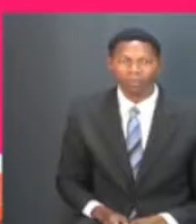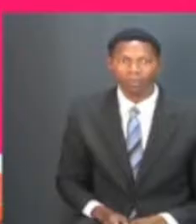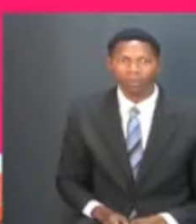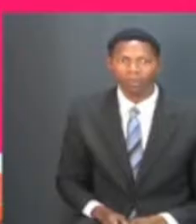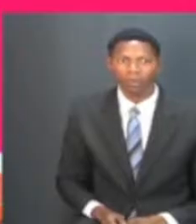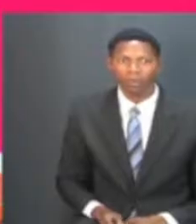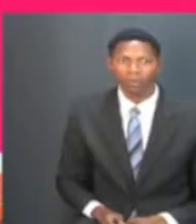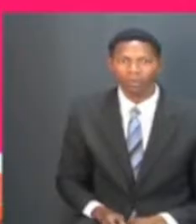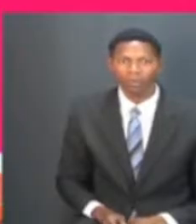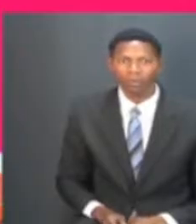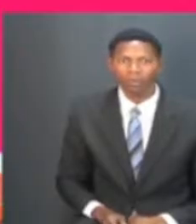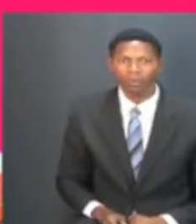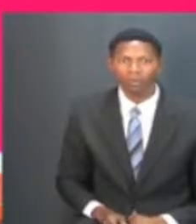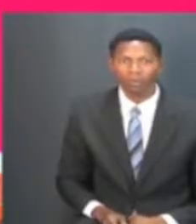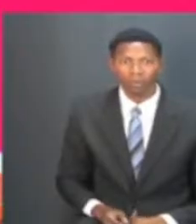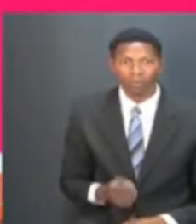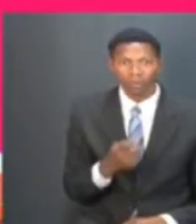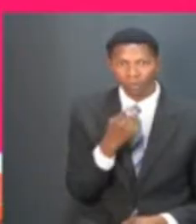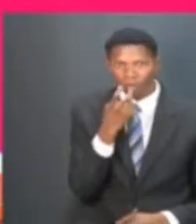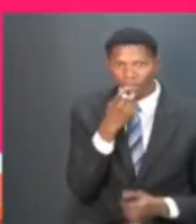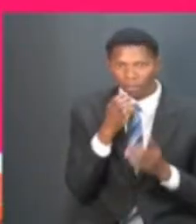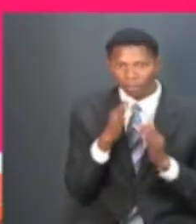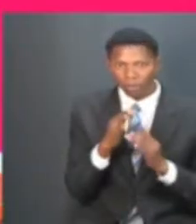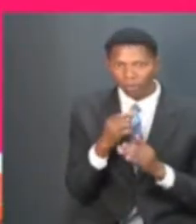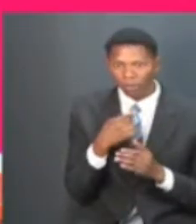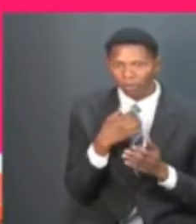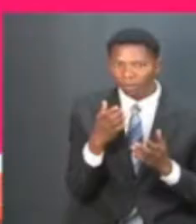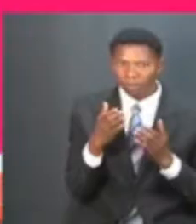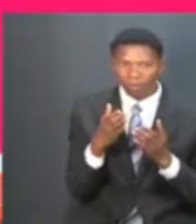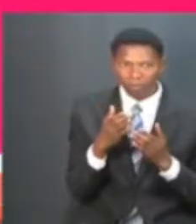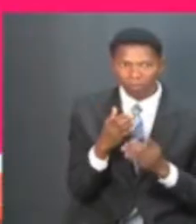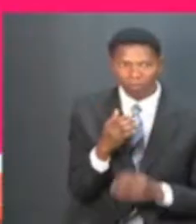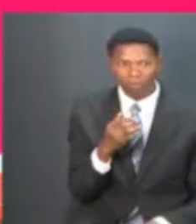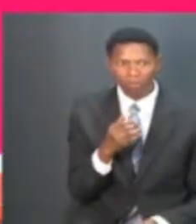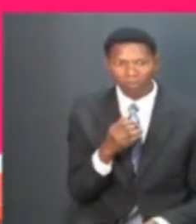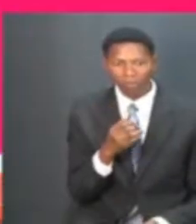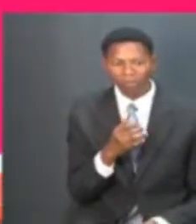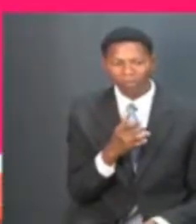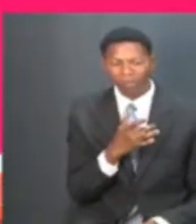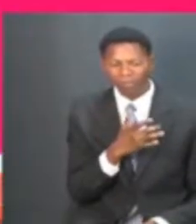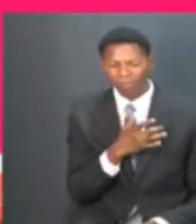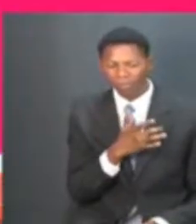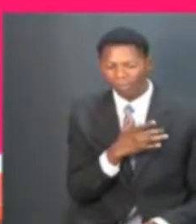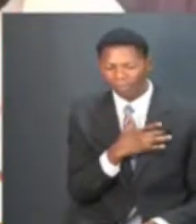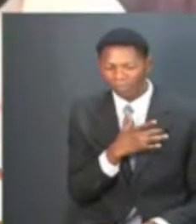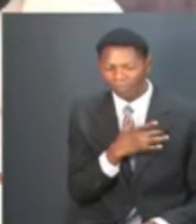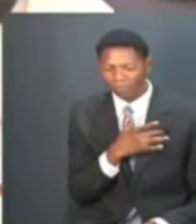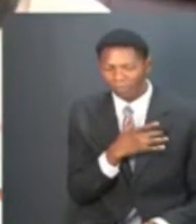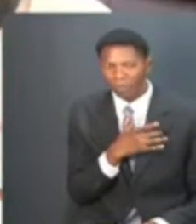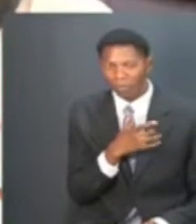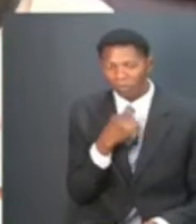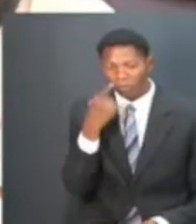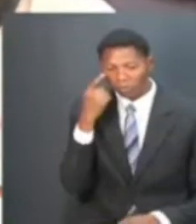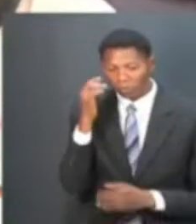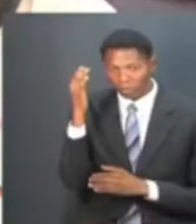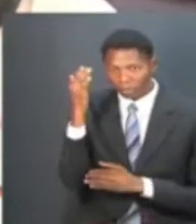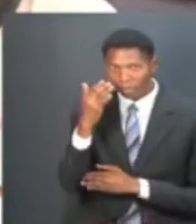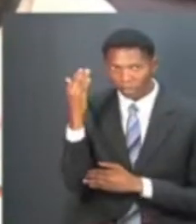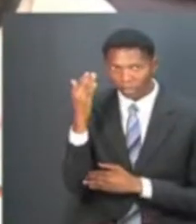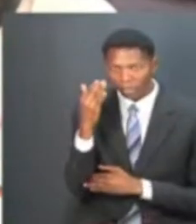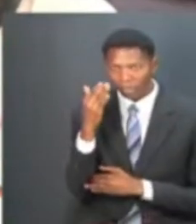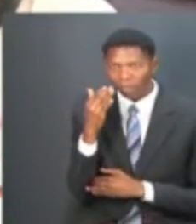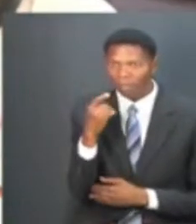Speaker, let me show solidarity with our colleague for the statement made, but I'm